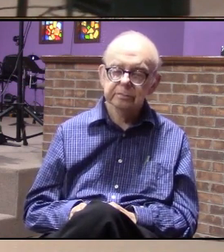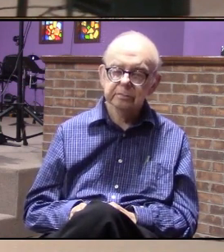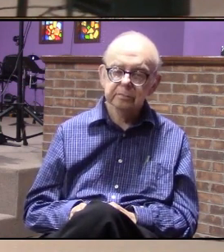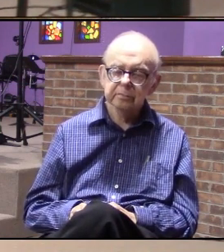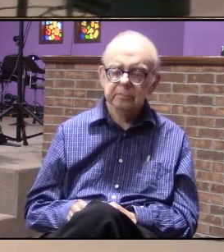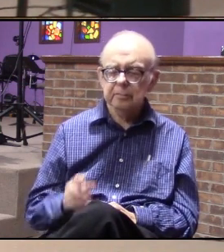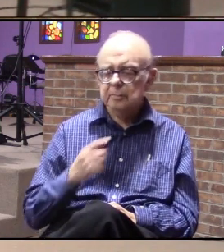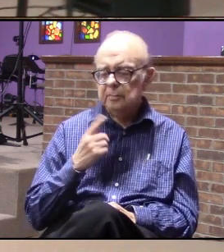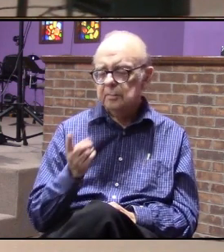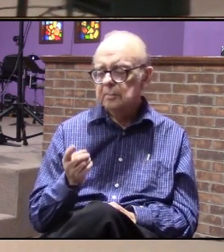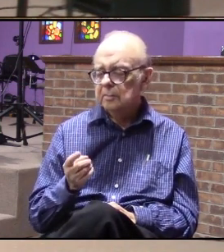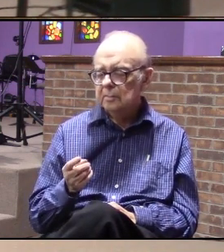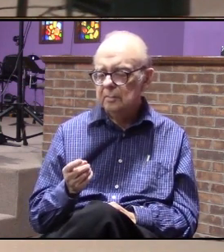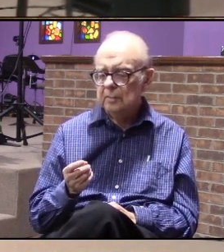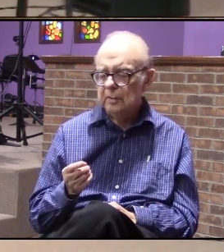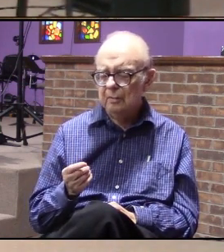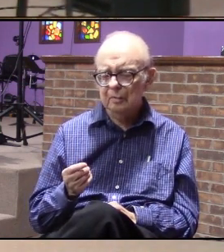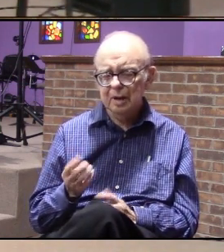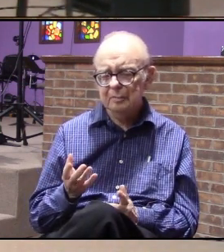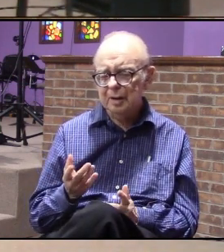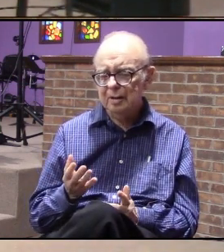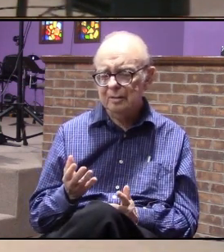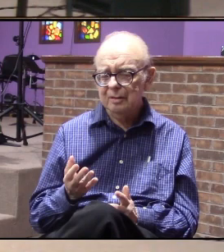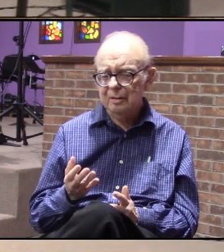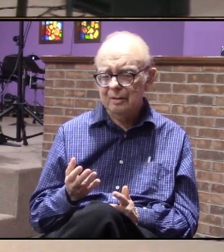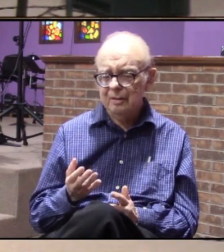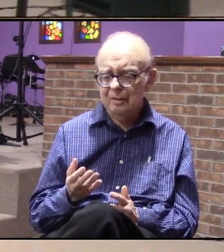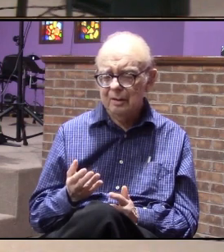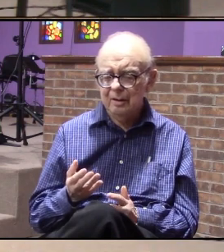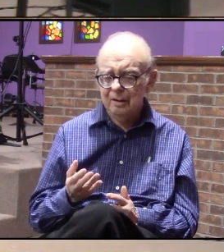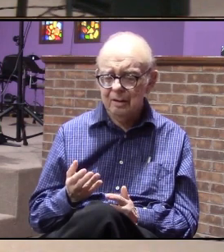You say, well, no, hold on a minute.